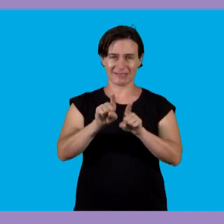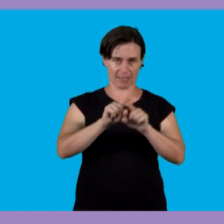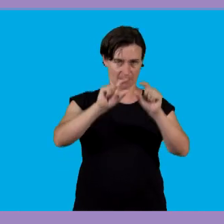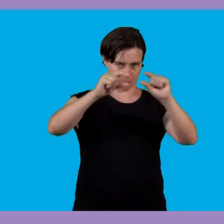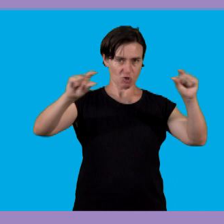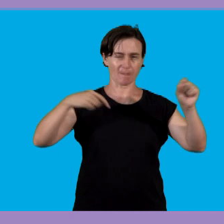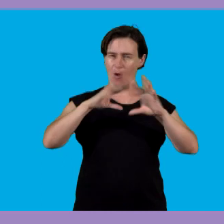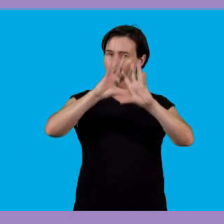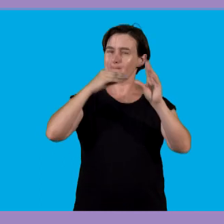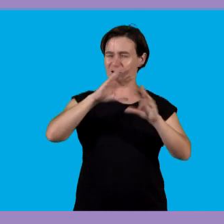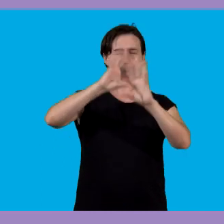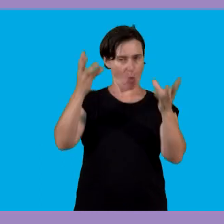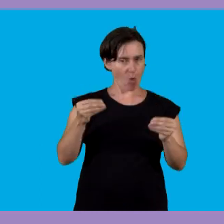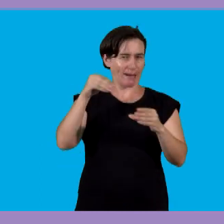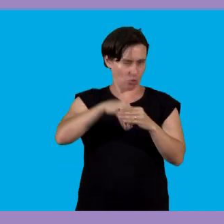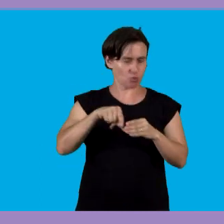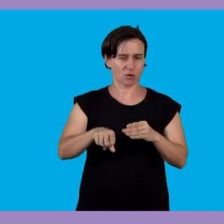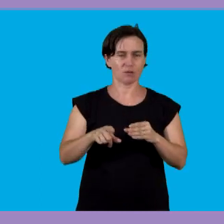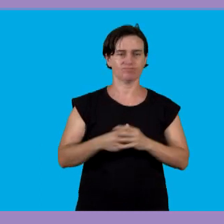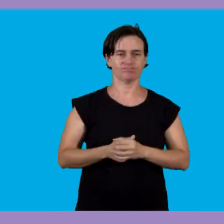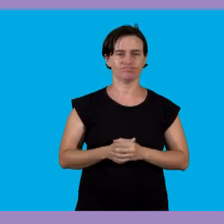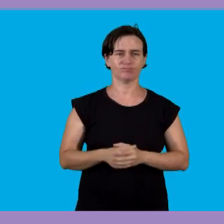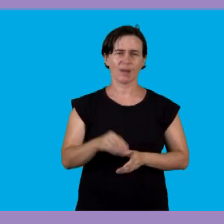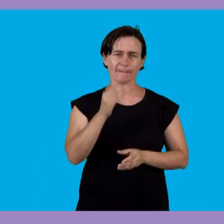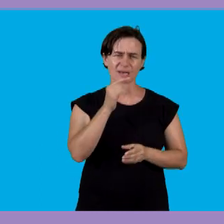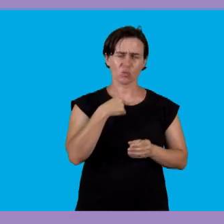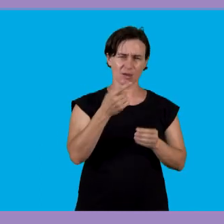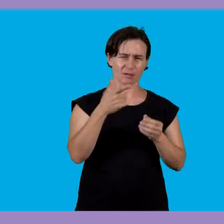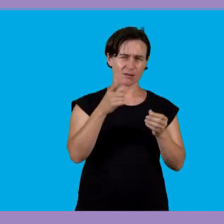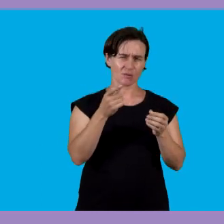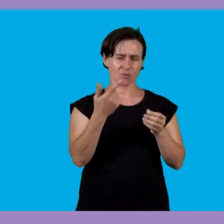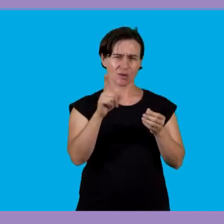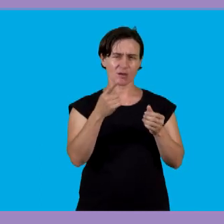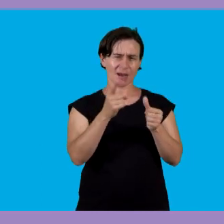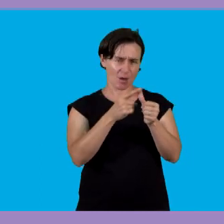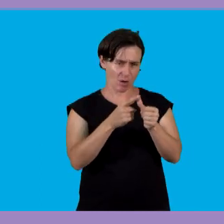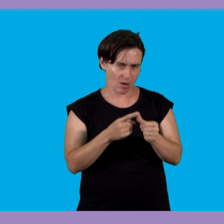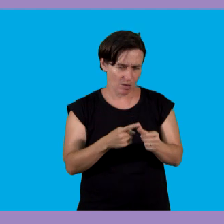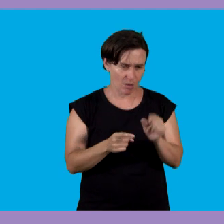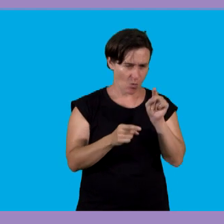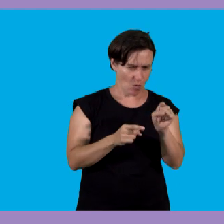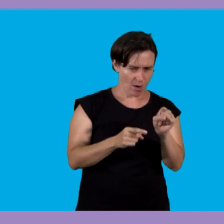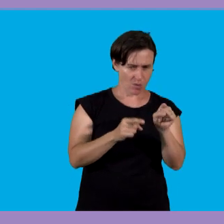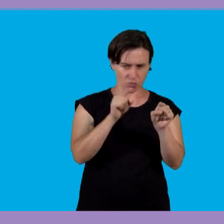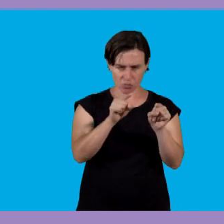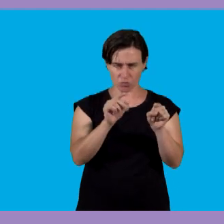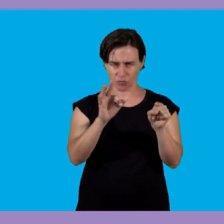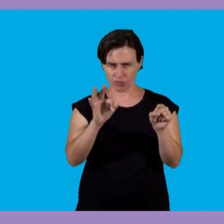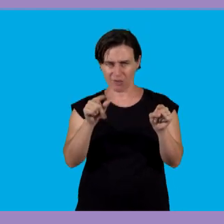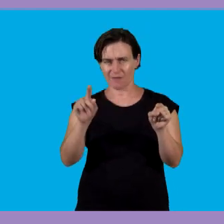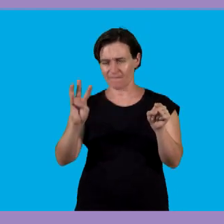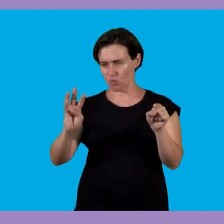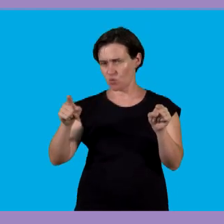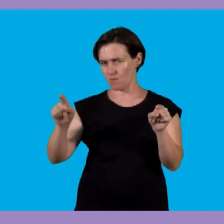many terms do we have in this expression? Of course, we have 1, 2,